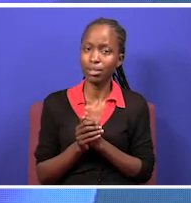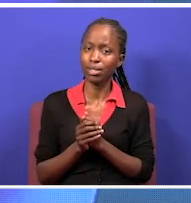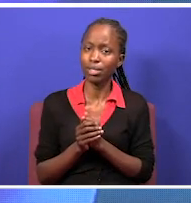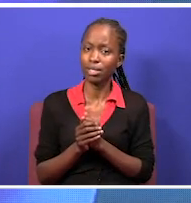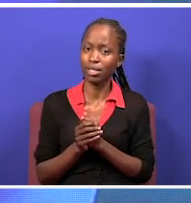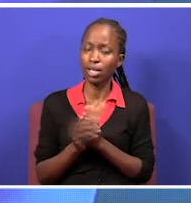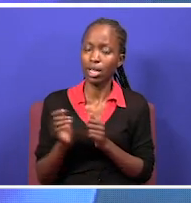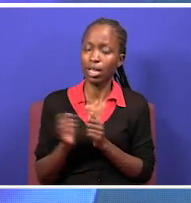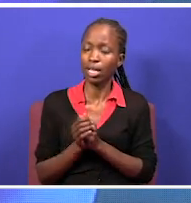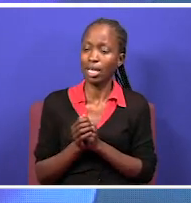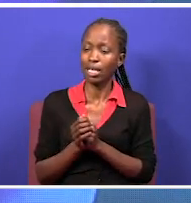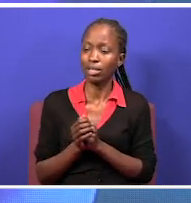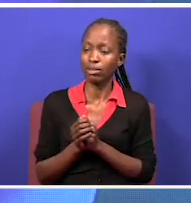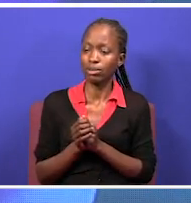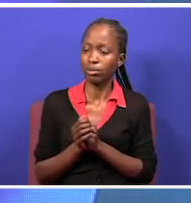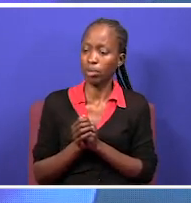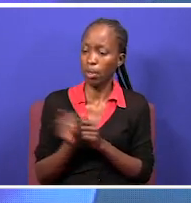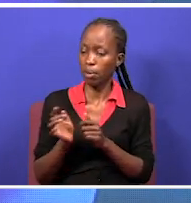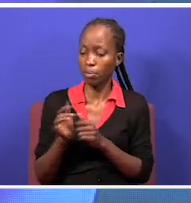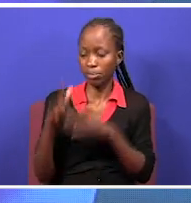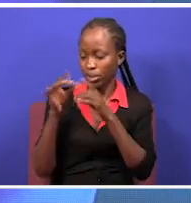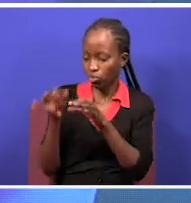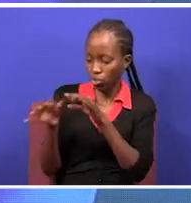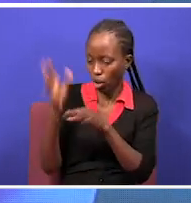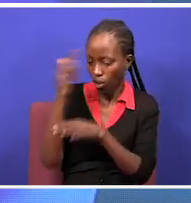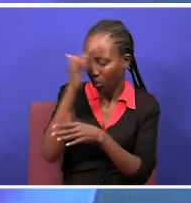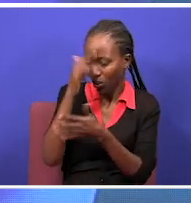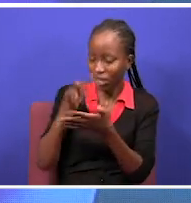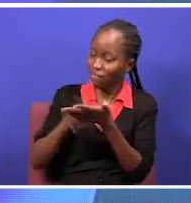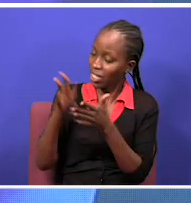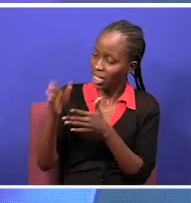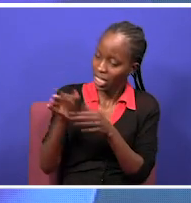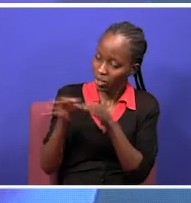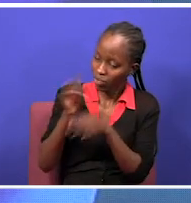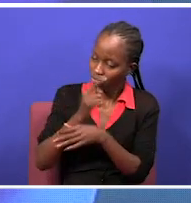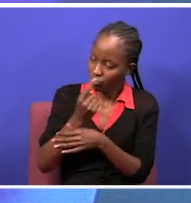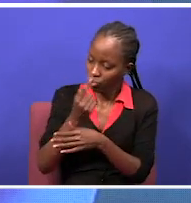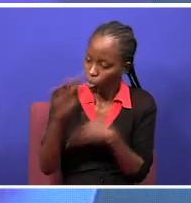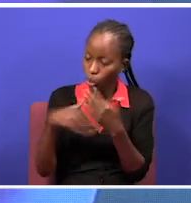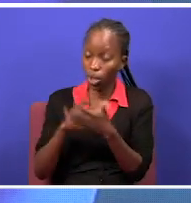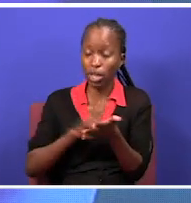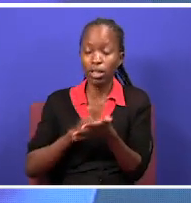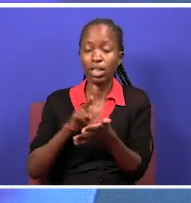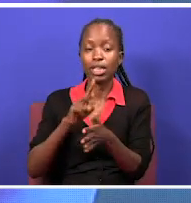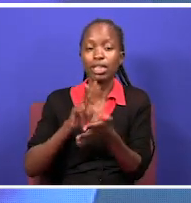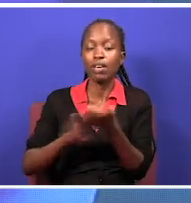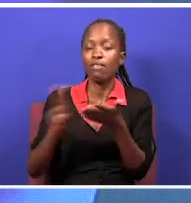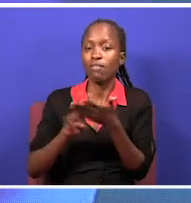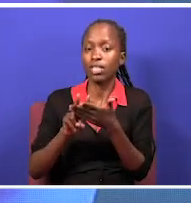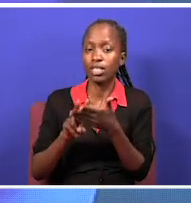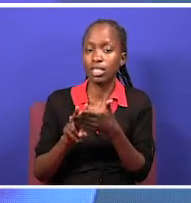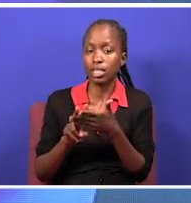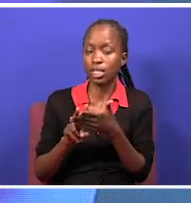And I had to, because it's there and we are discussing each verse. So I had to explain what it means in